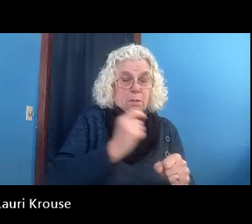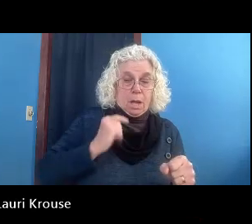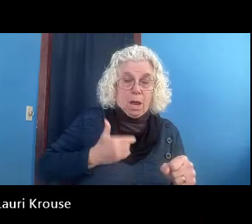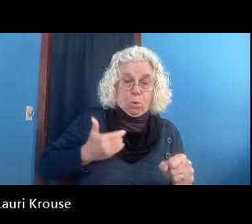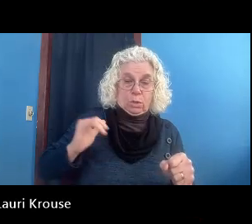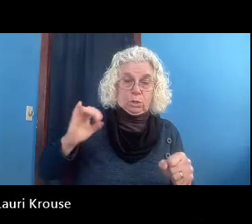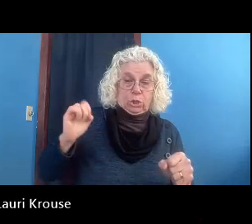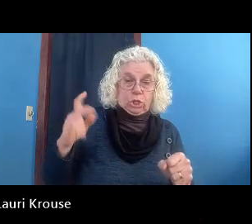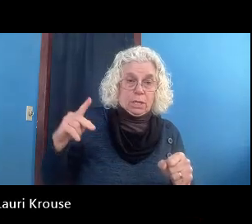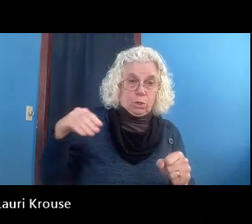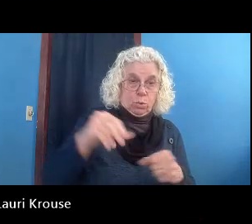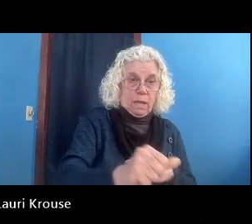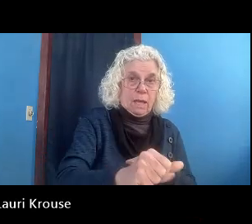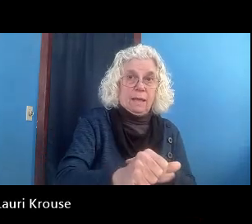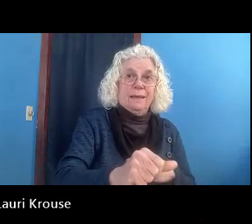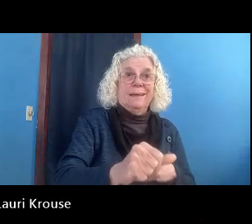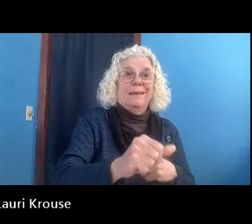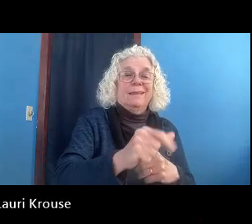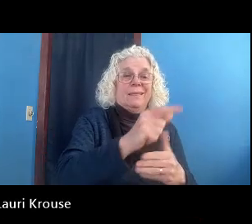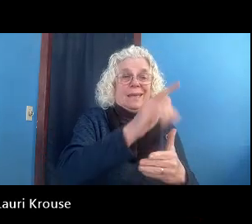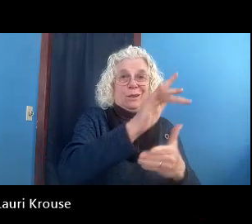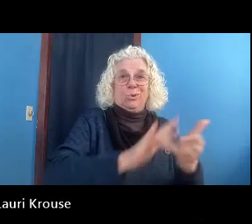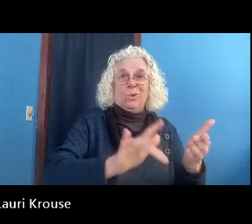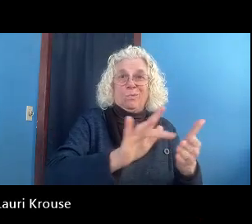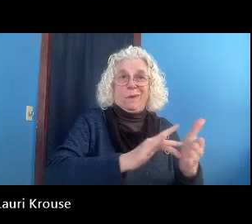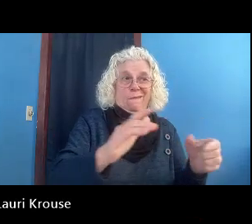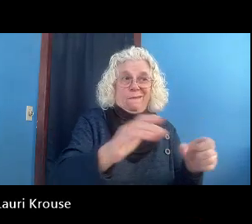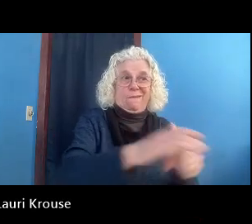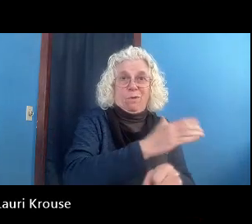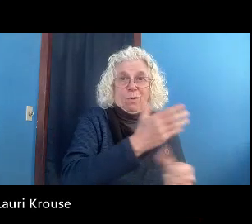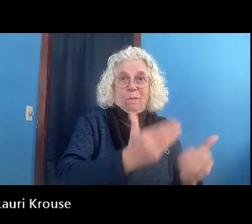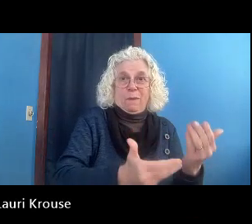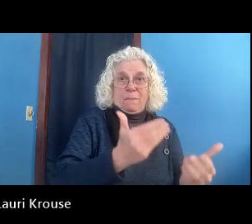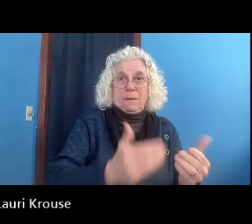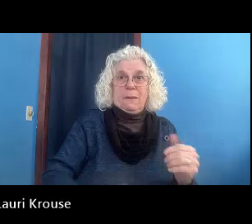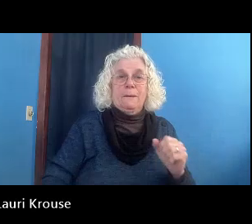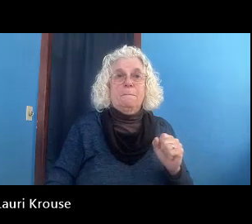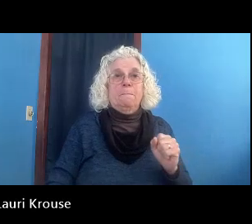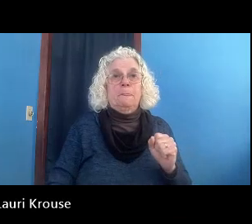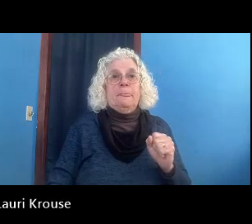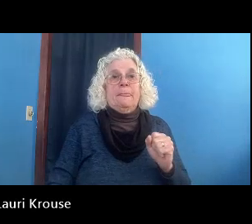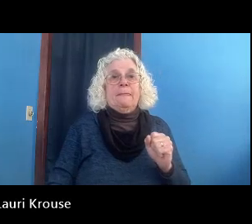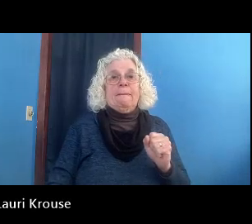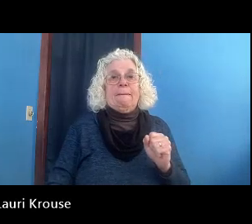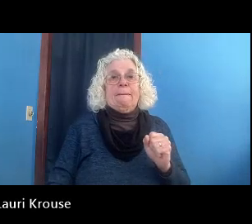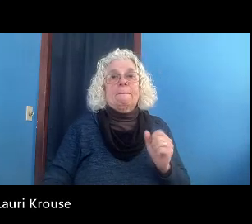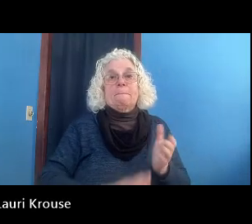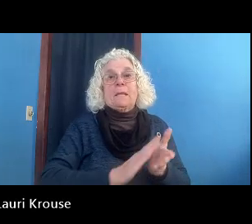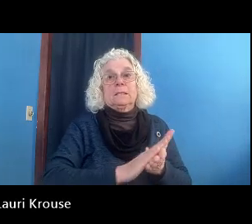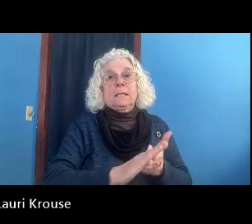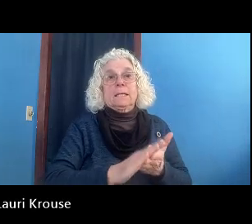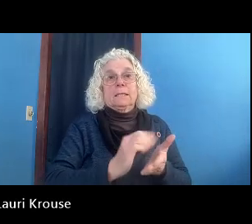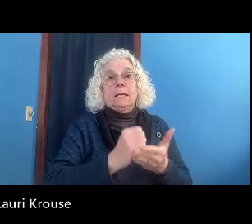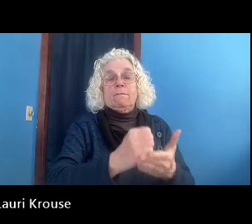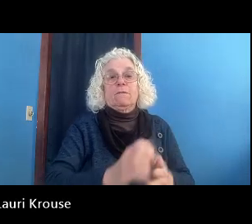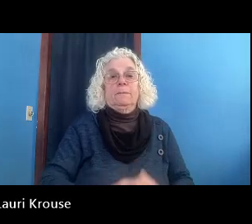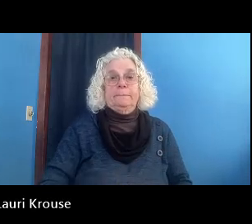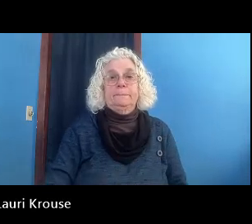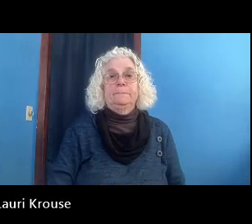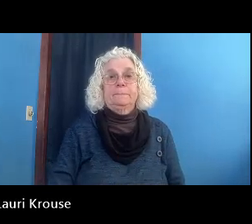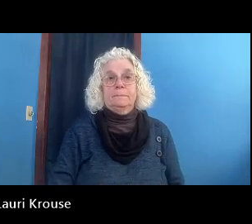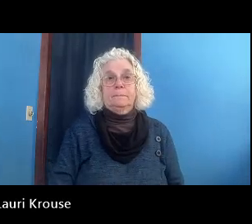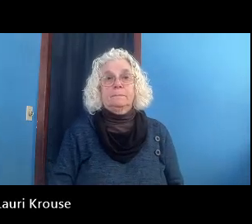can use that to pay off some, if not all of the loan. So very neat in that way too. So,